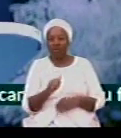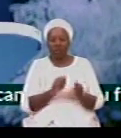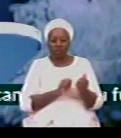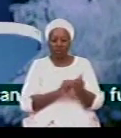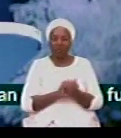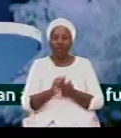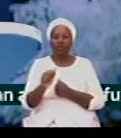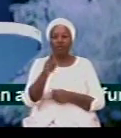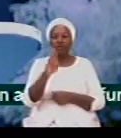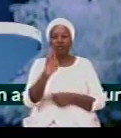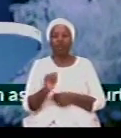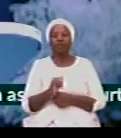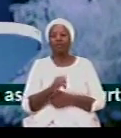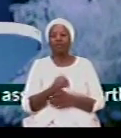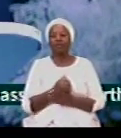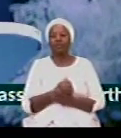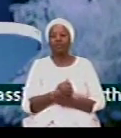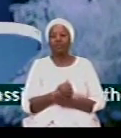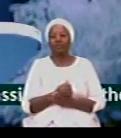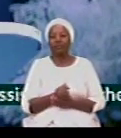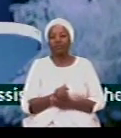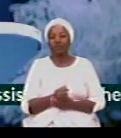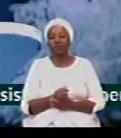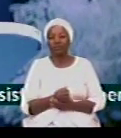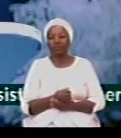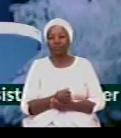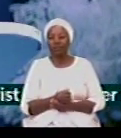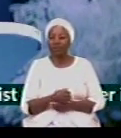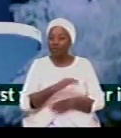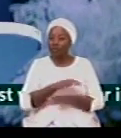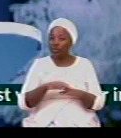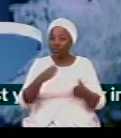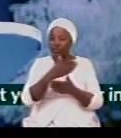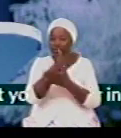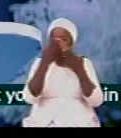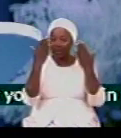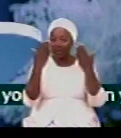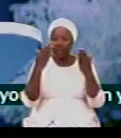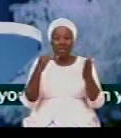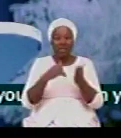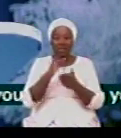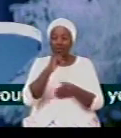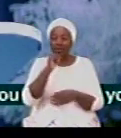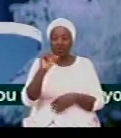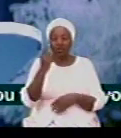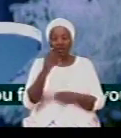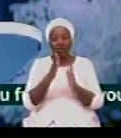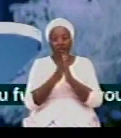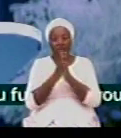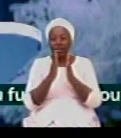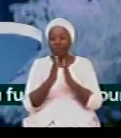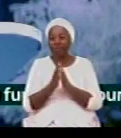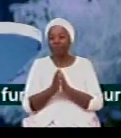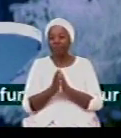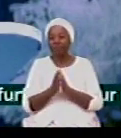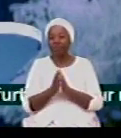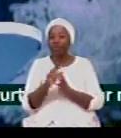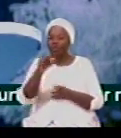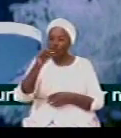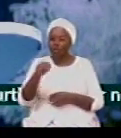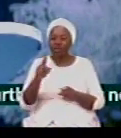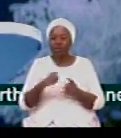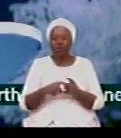Don't forget, it is not only prayer. You need to exercise faith, and you